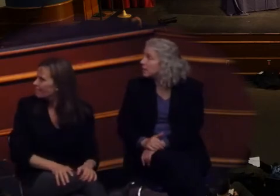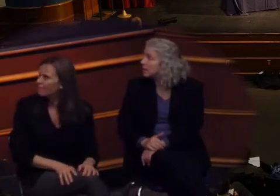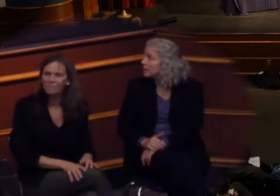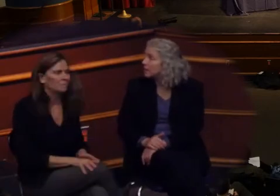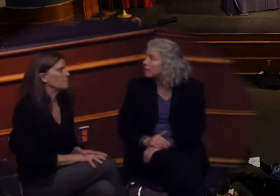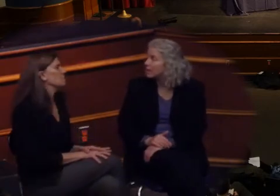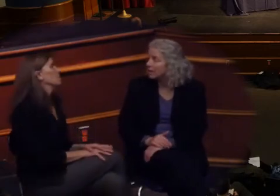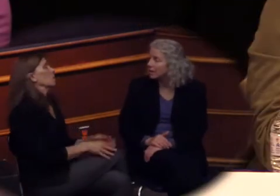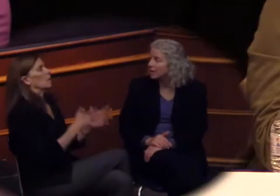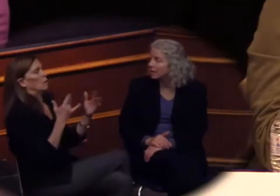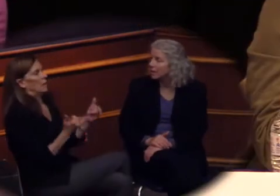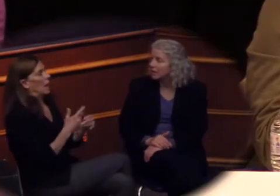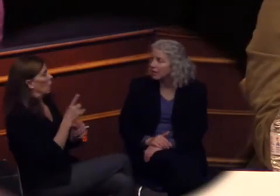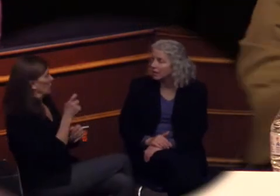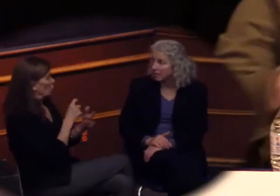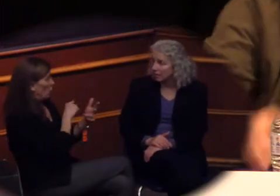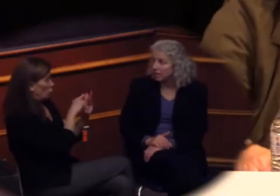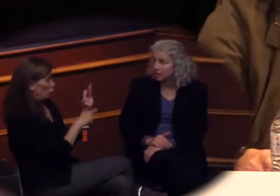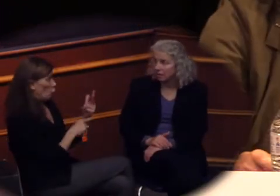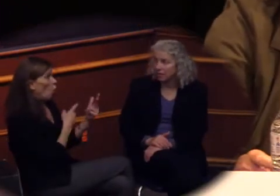This question is for all of you.